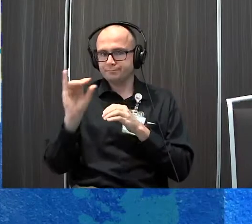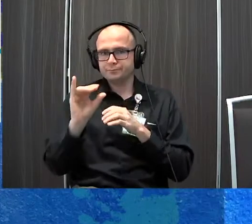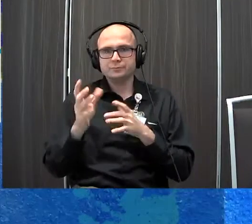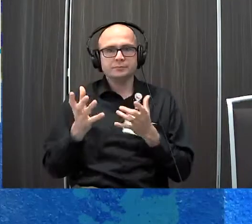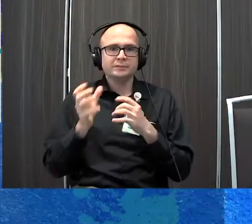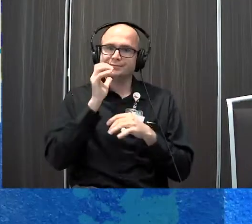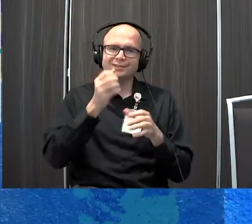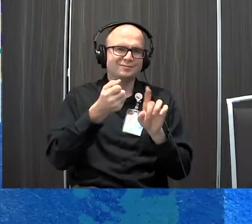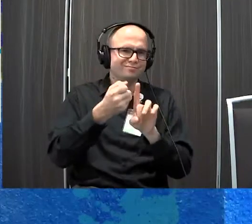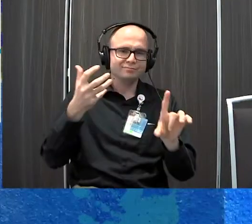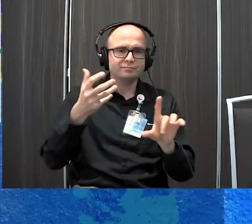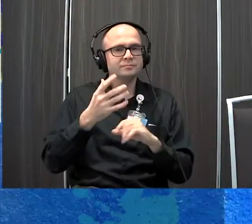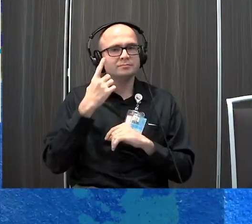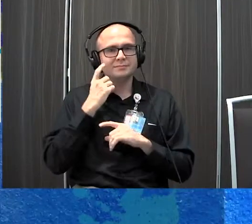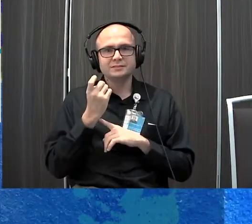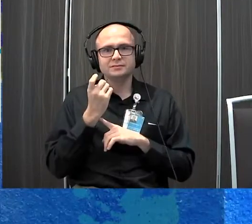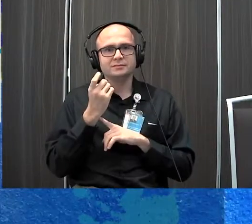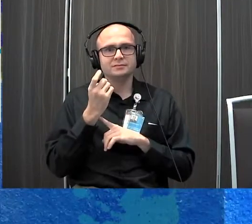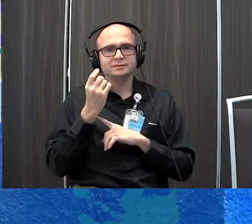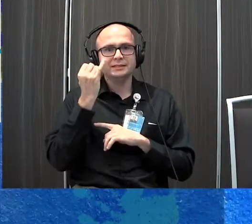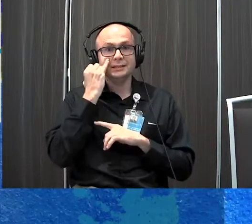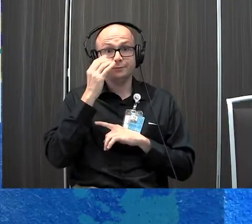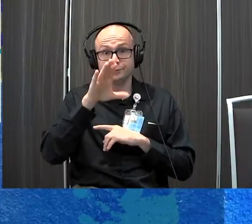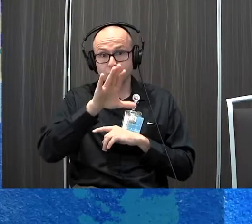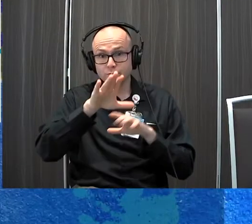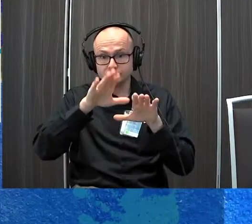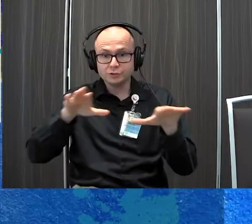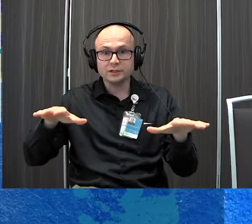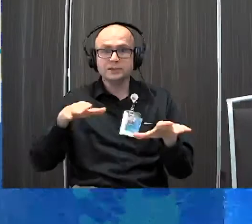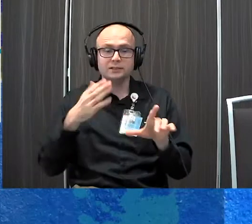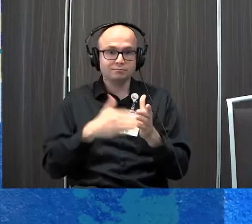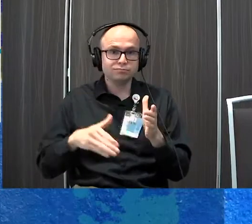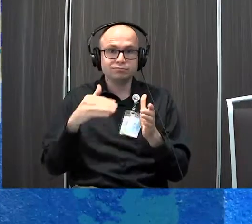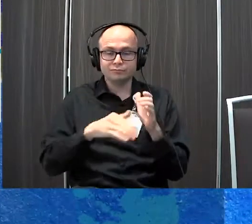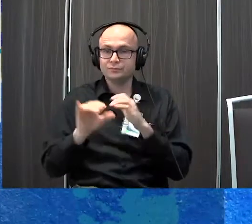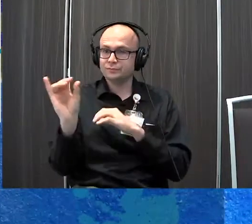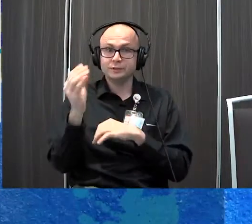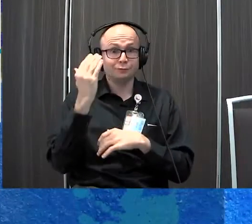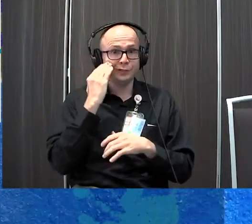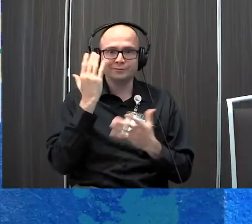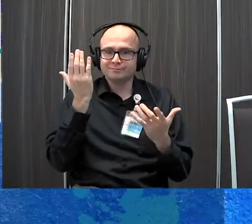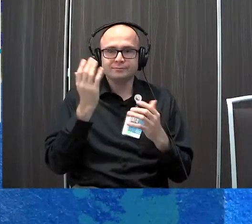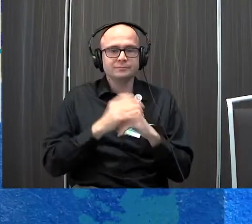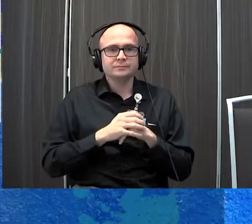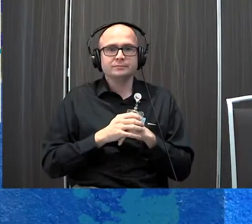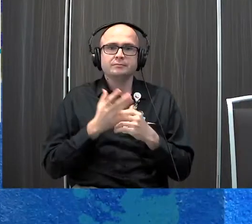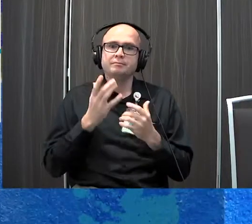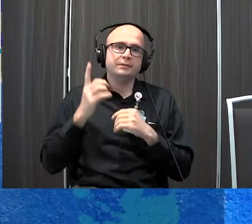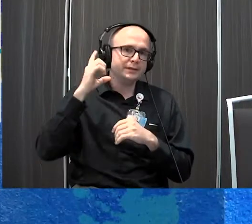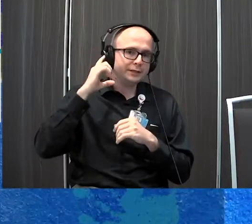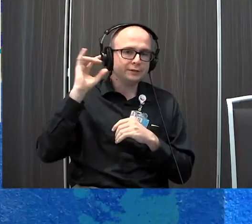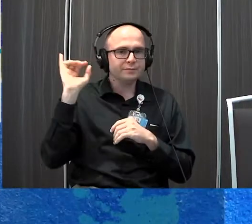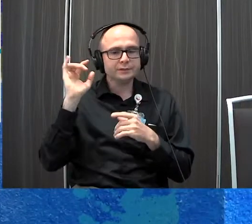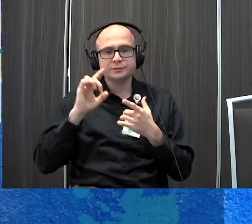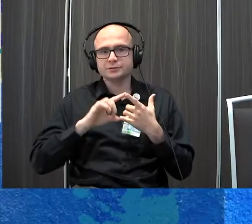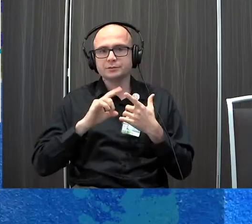kind of explanation because if your child has recurrent infections, you know that. They might be ear infections,